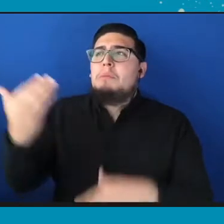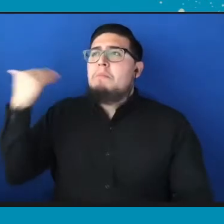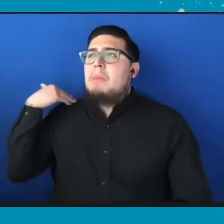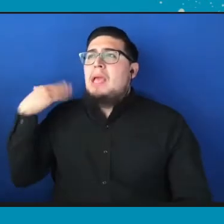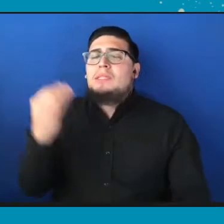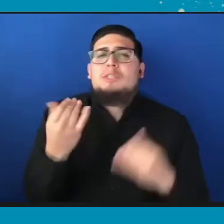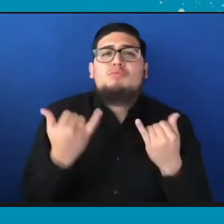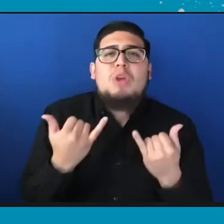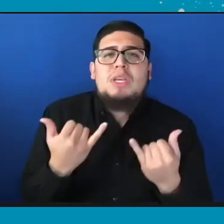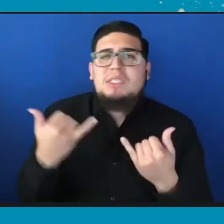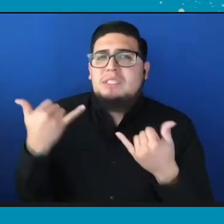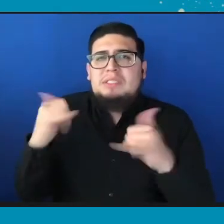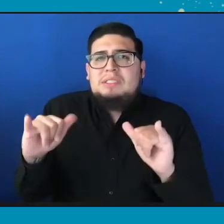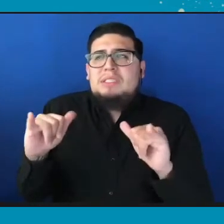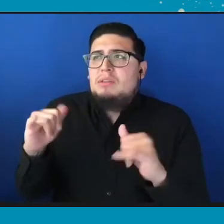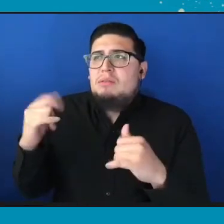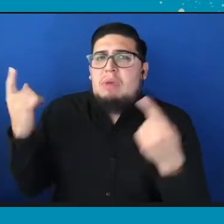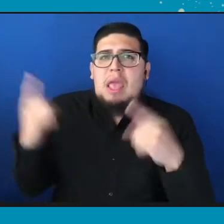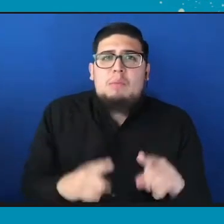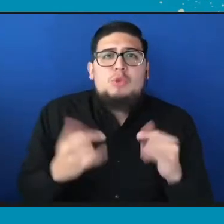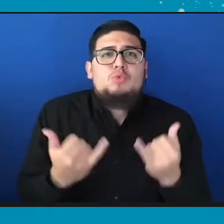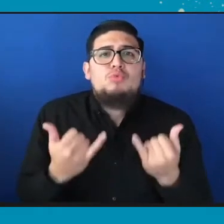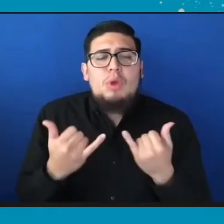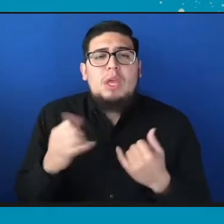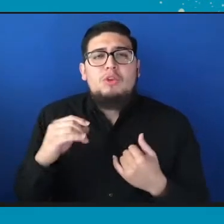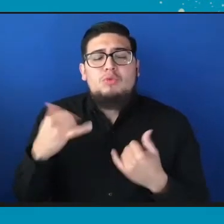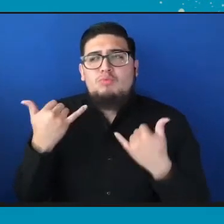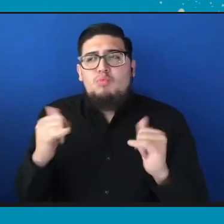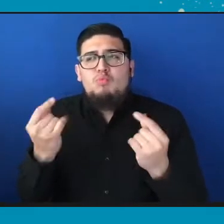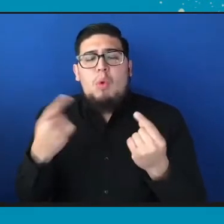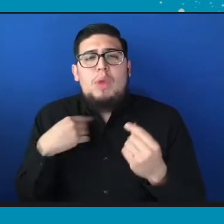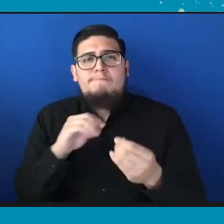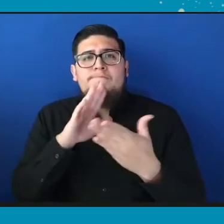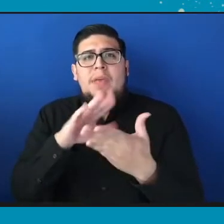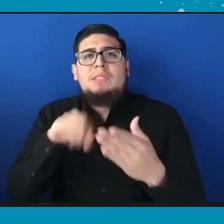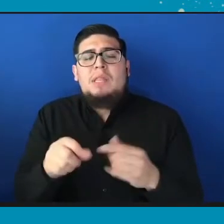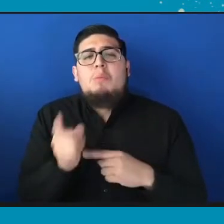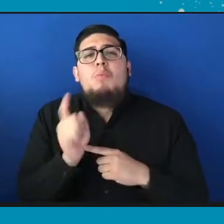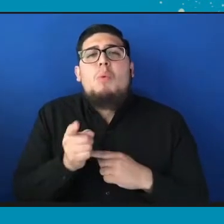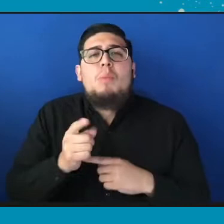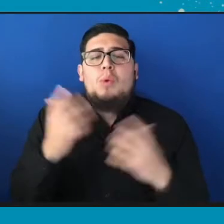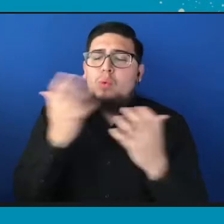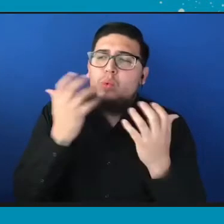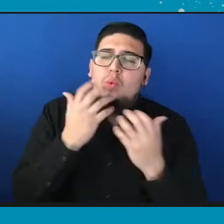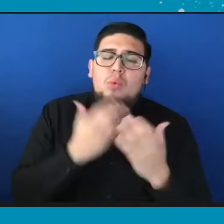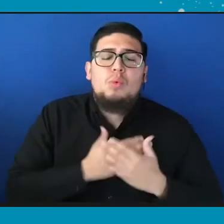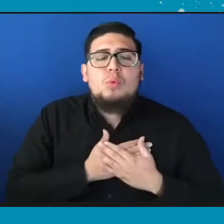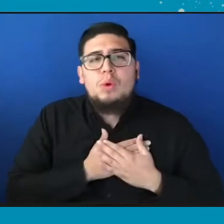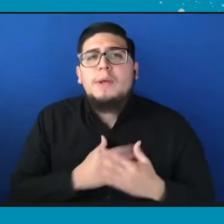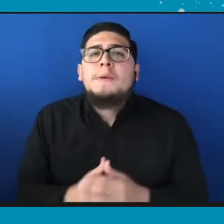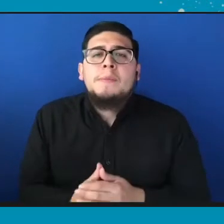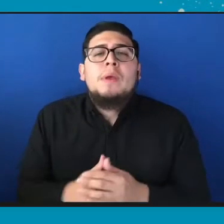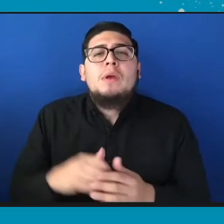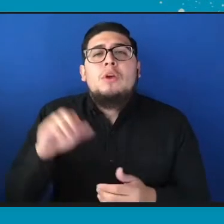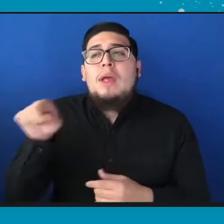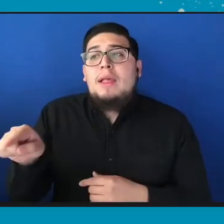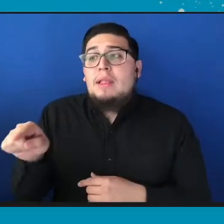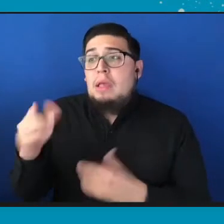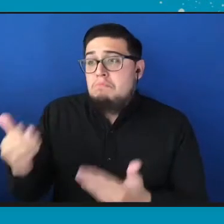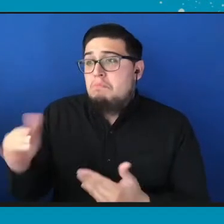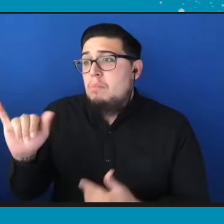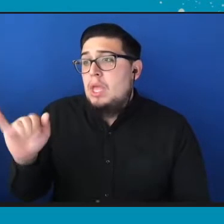these things with us as we're talking about what we're facing in the moment. And so on that note, Geronimo, would